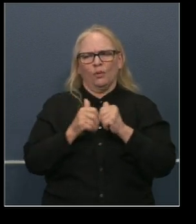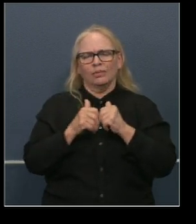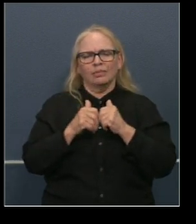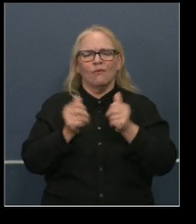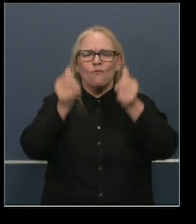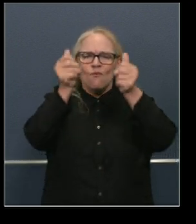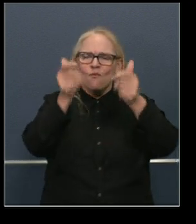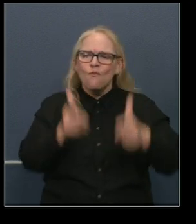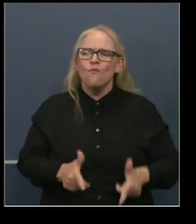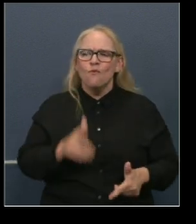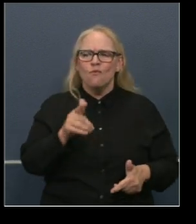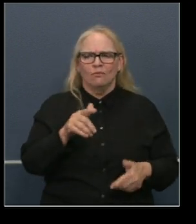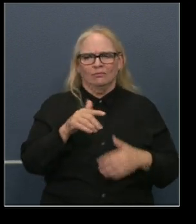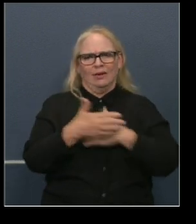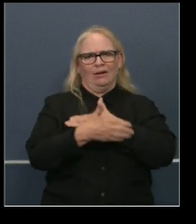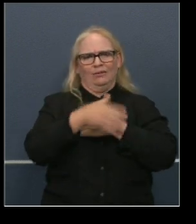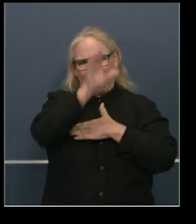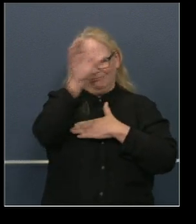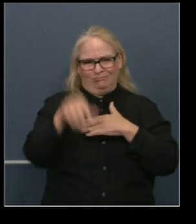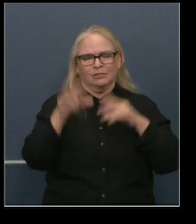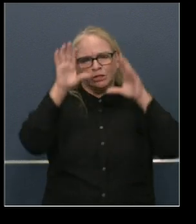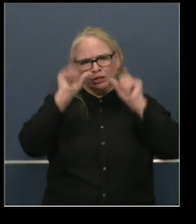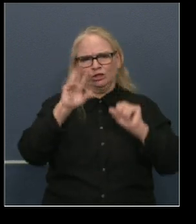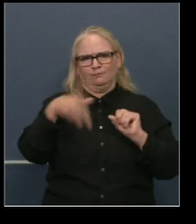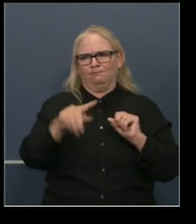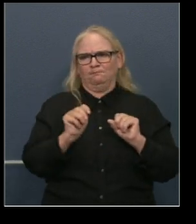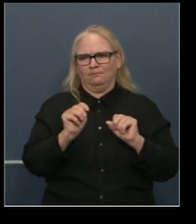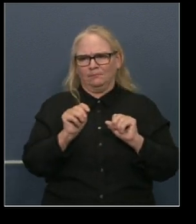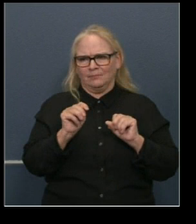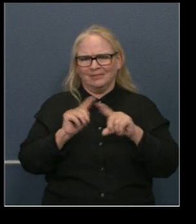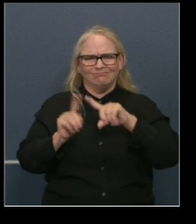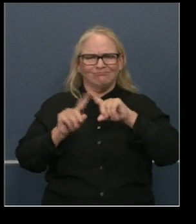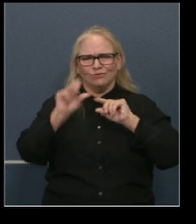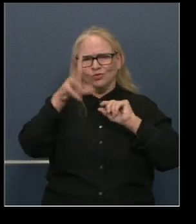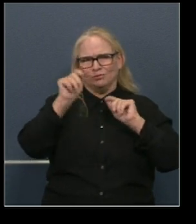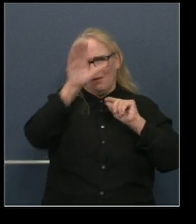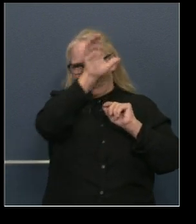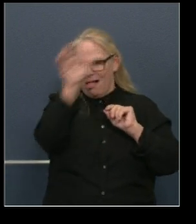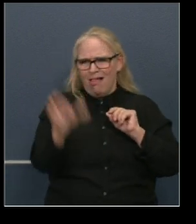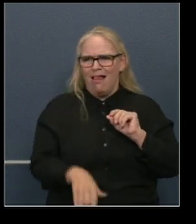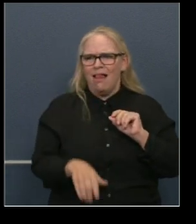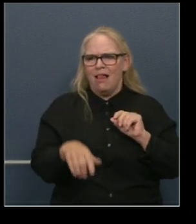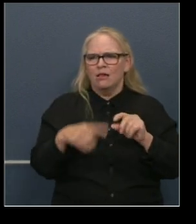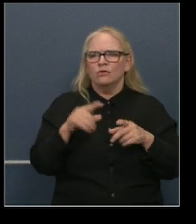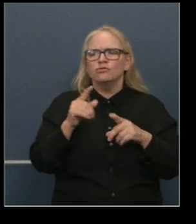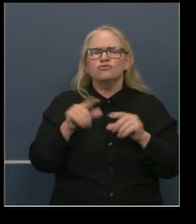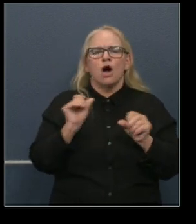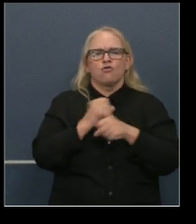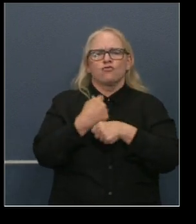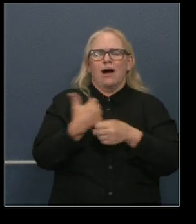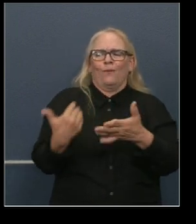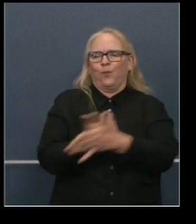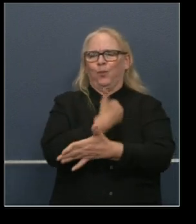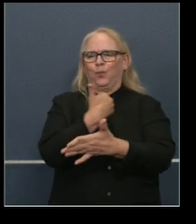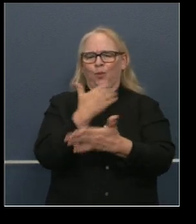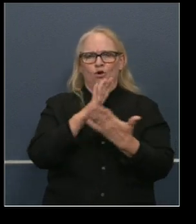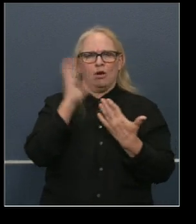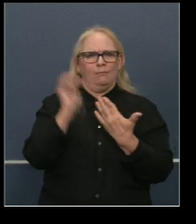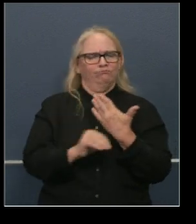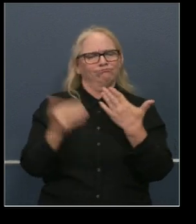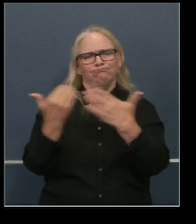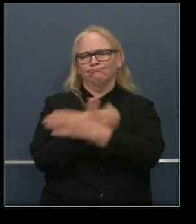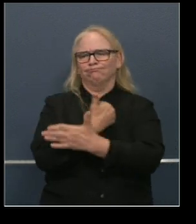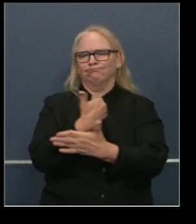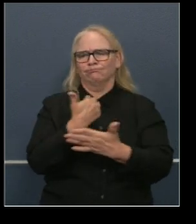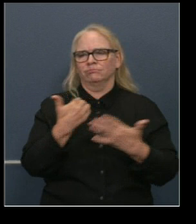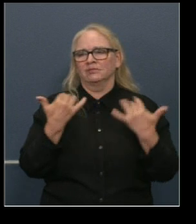with their district superintendents. A number of them have created entire curricula that are now